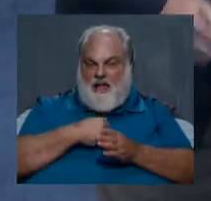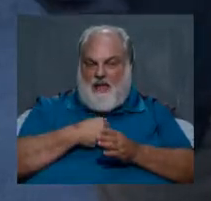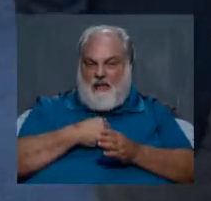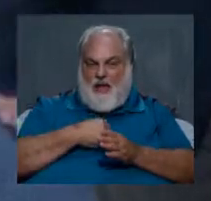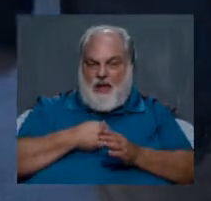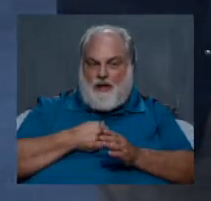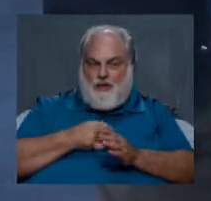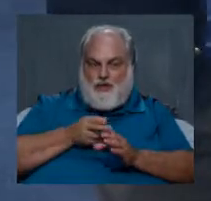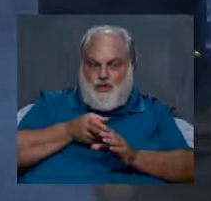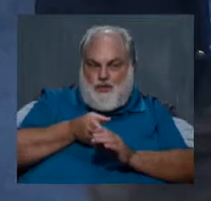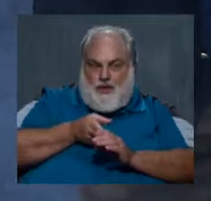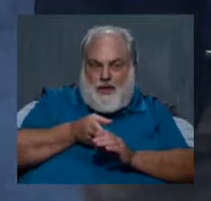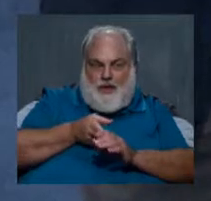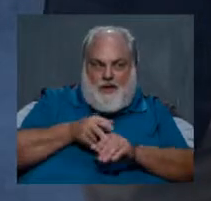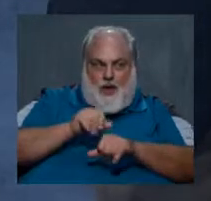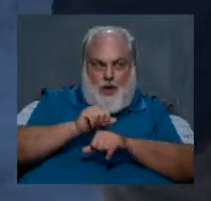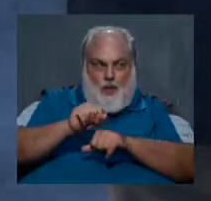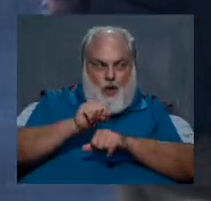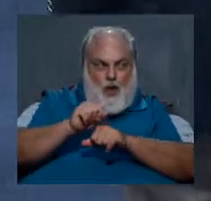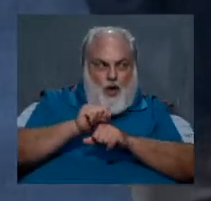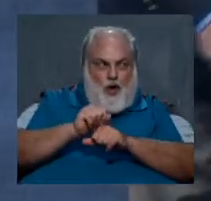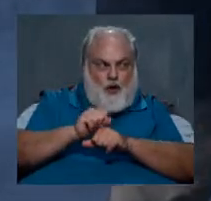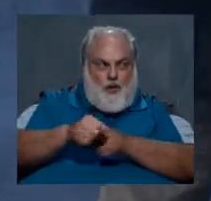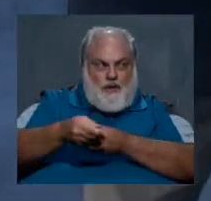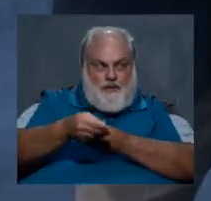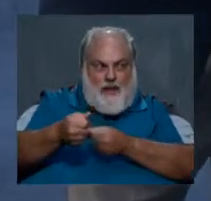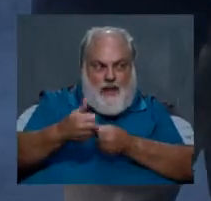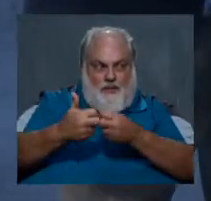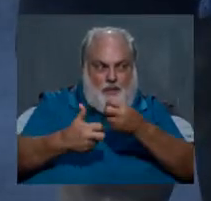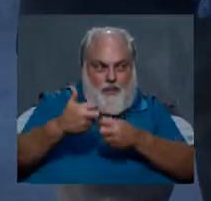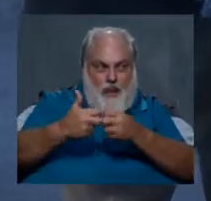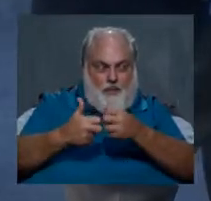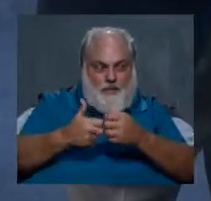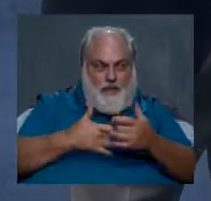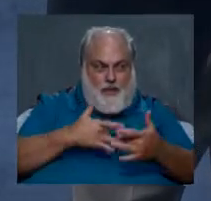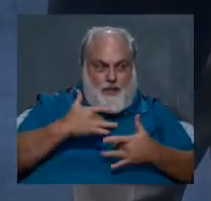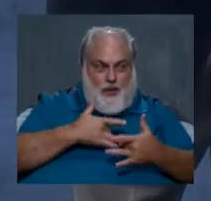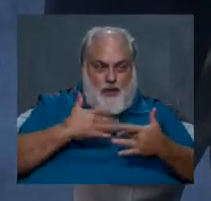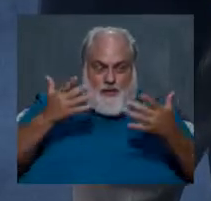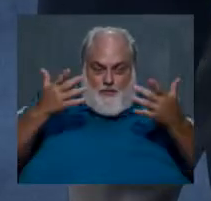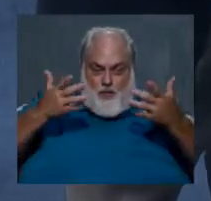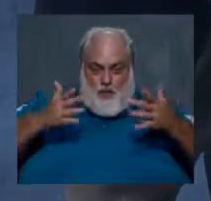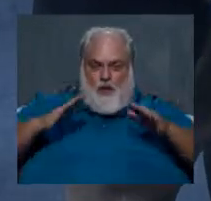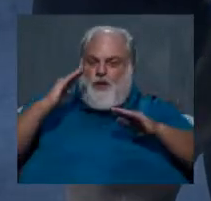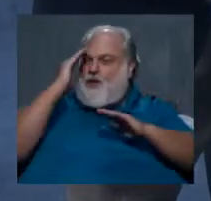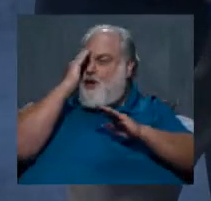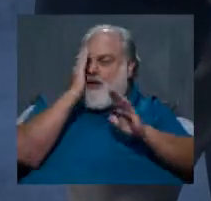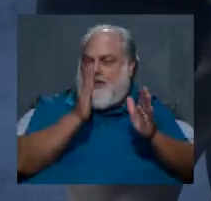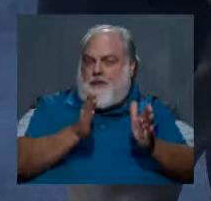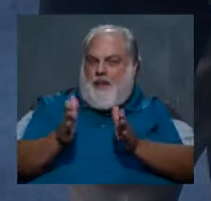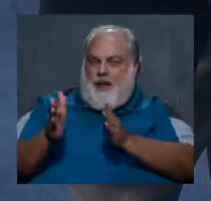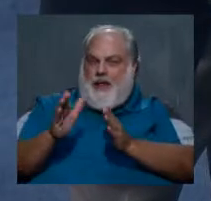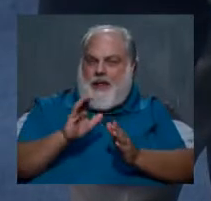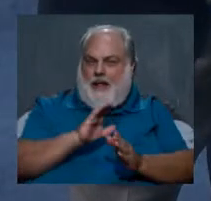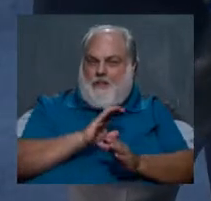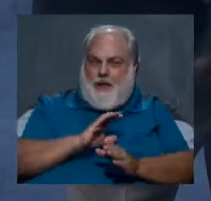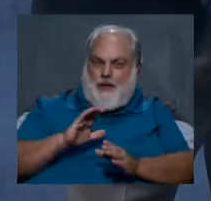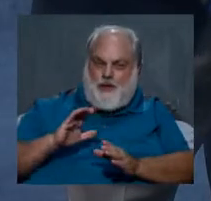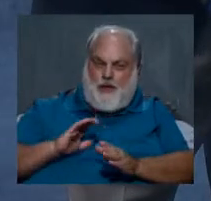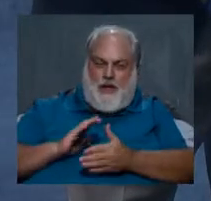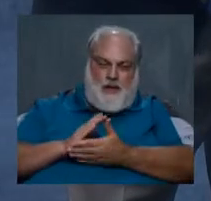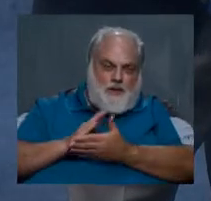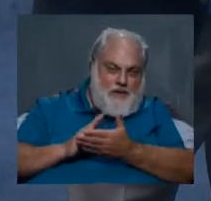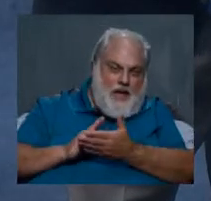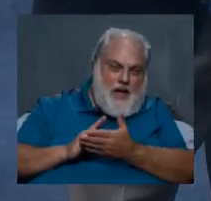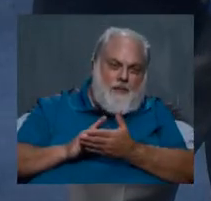really has worked to try and address these concerns. As you all know on the Planning Commission, some concerns go